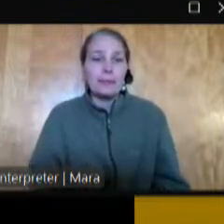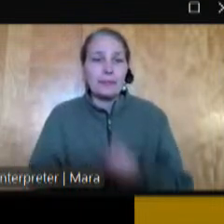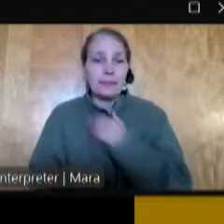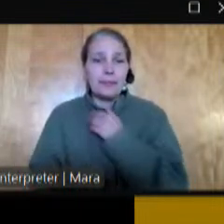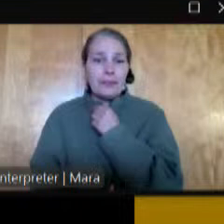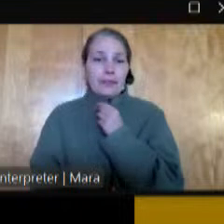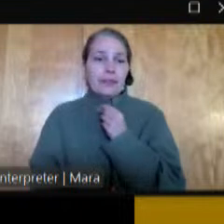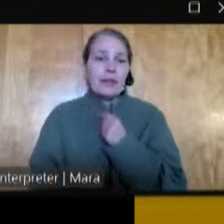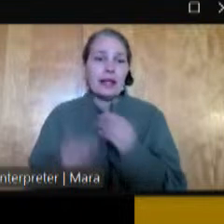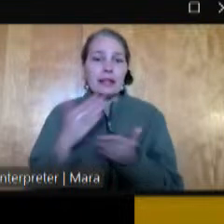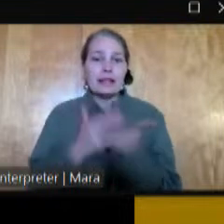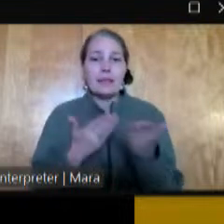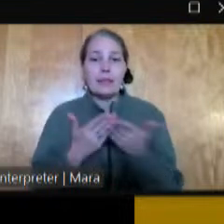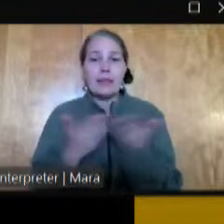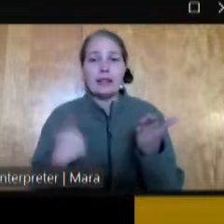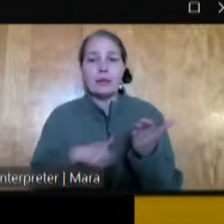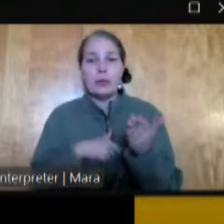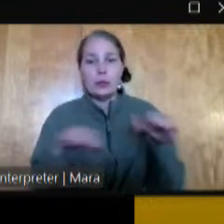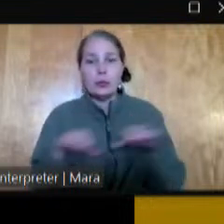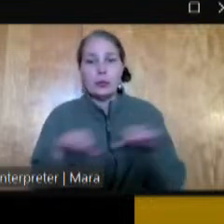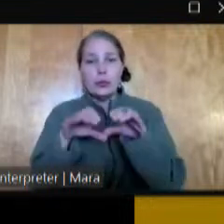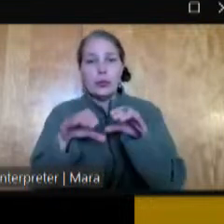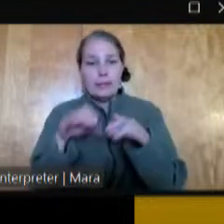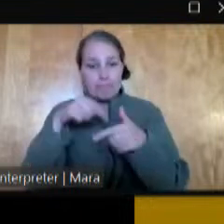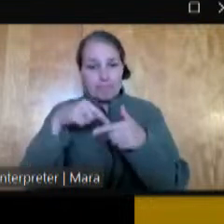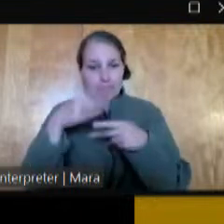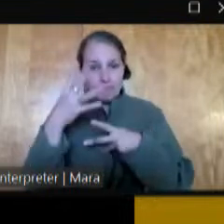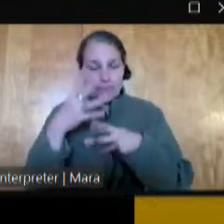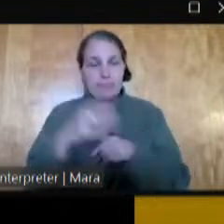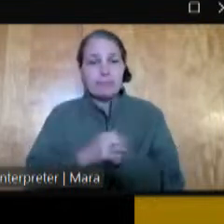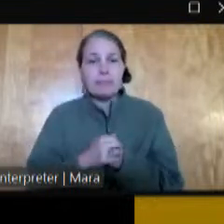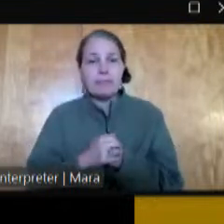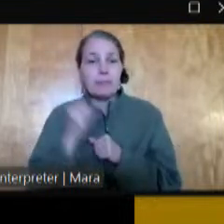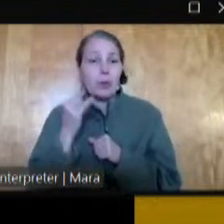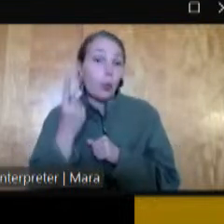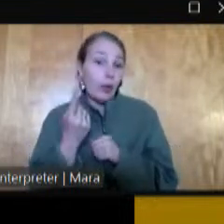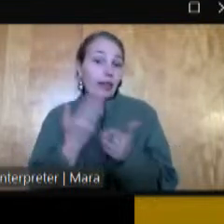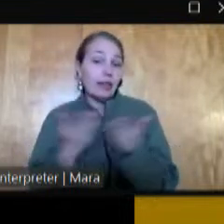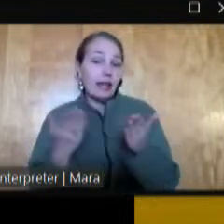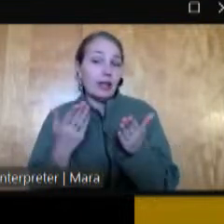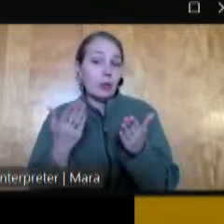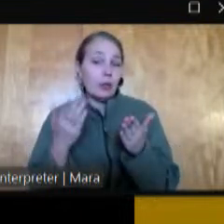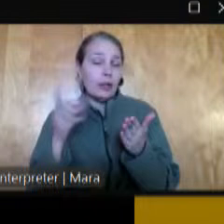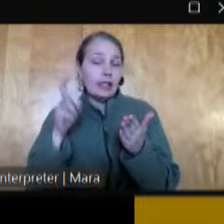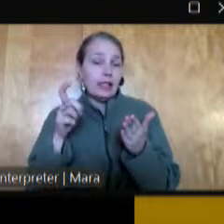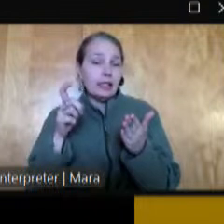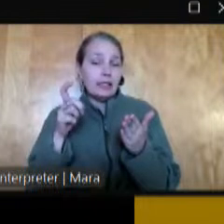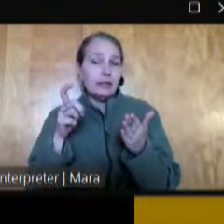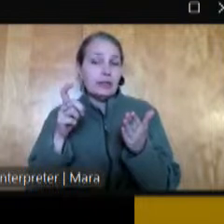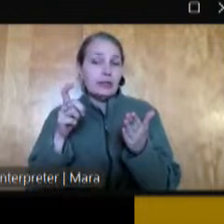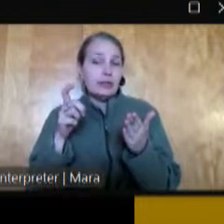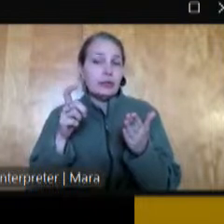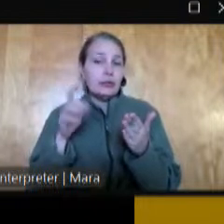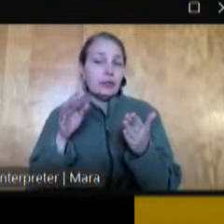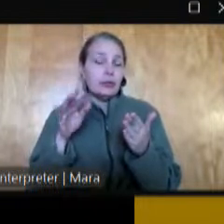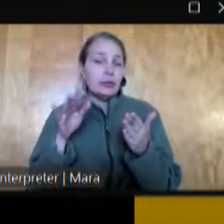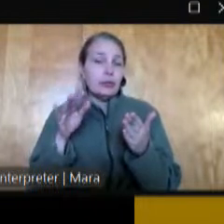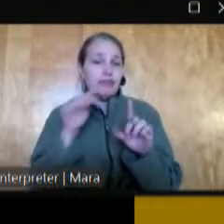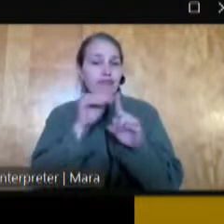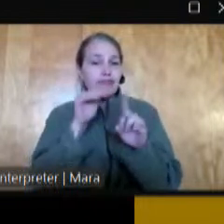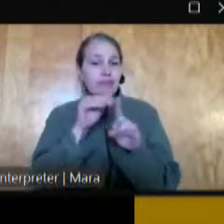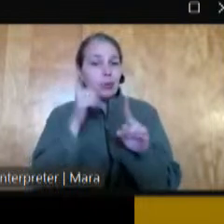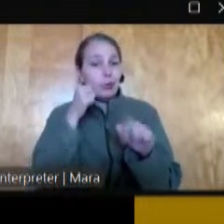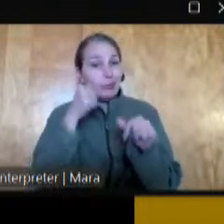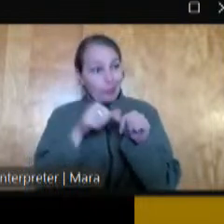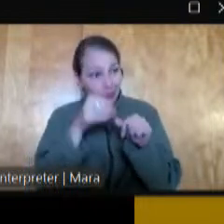So some of the things we're doing is and one of the things we have to remind people is that we have